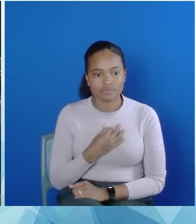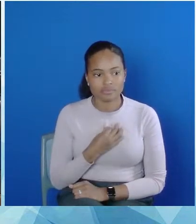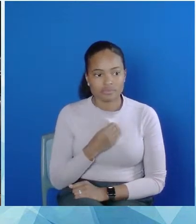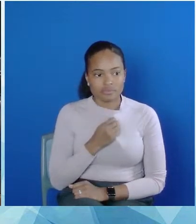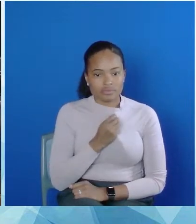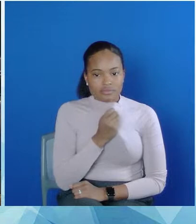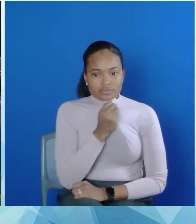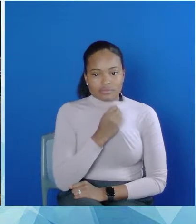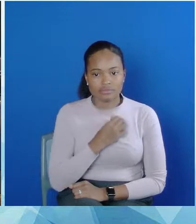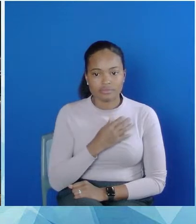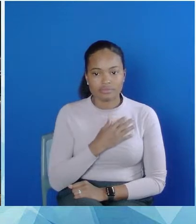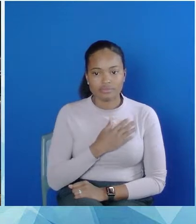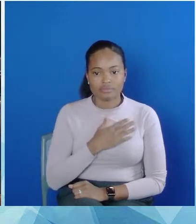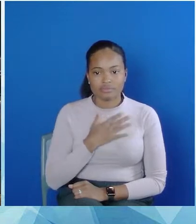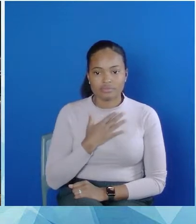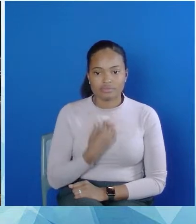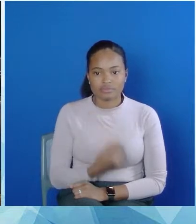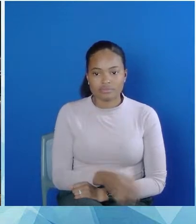Credits.